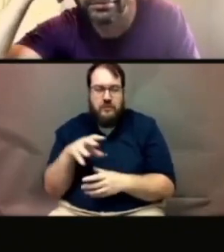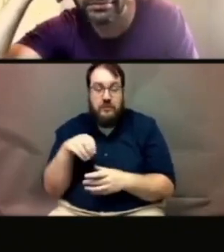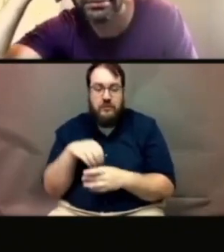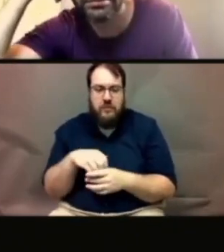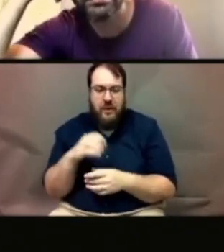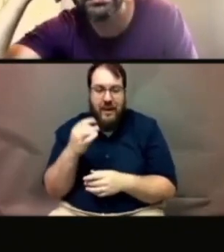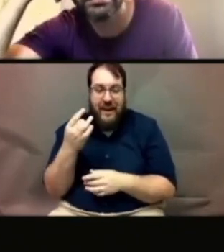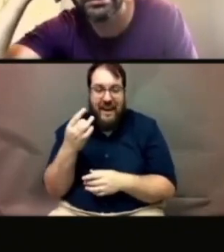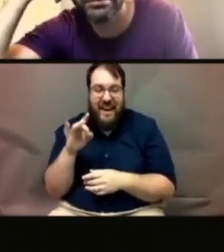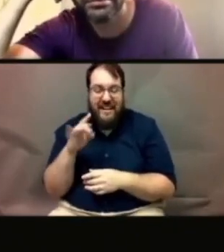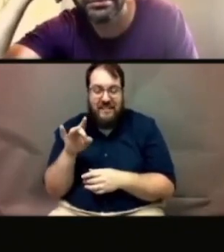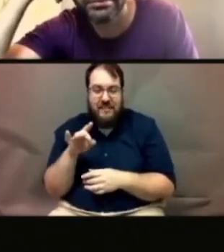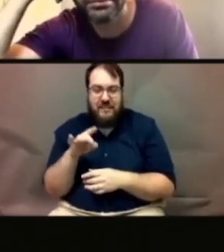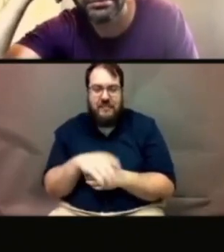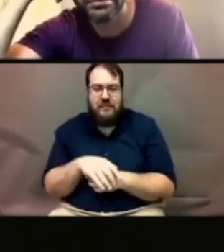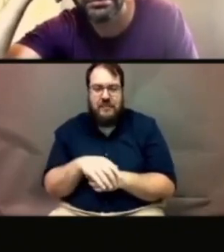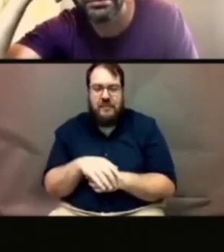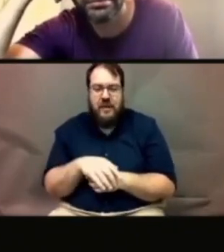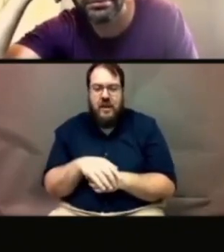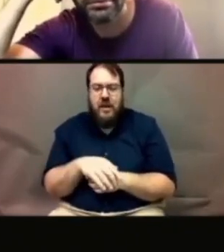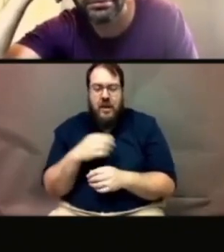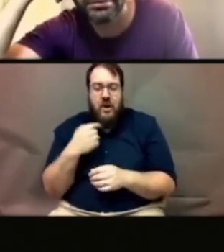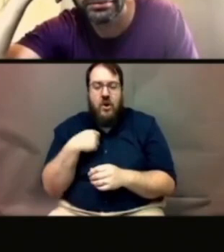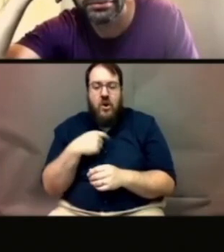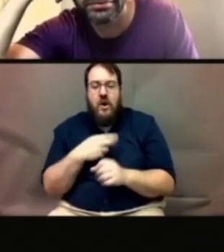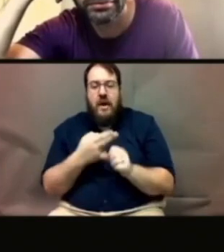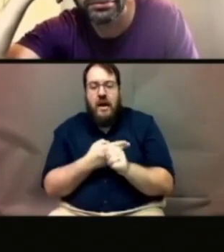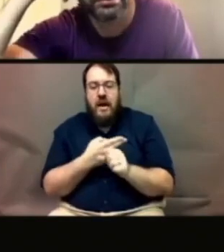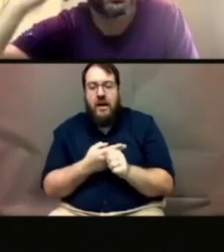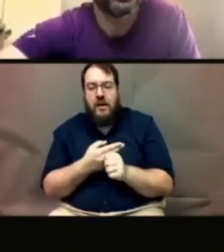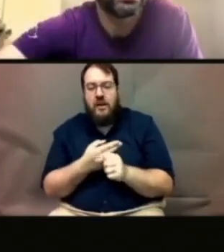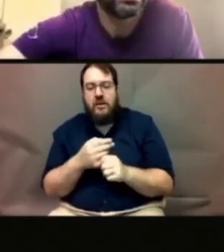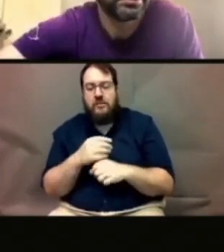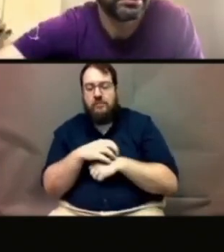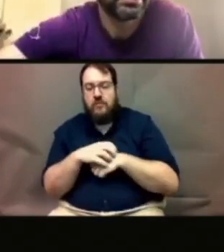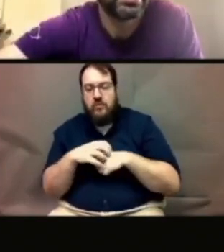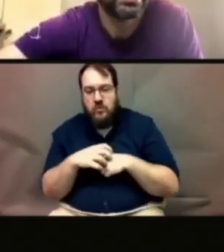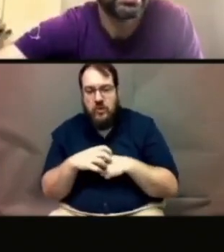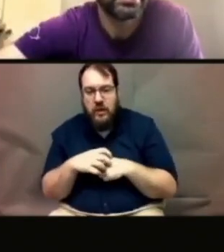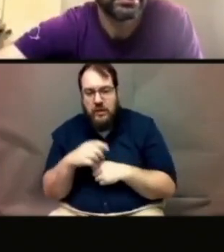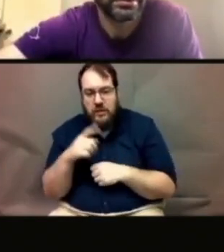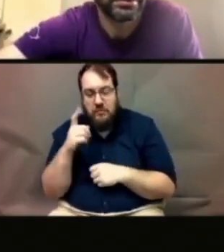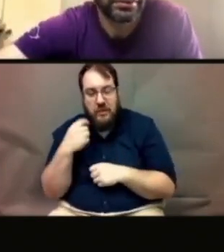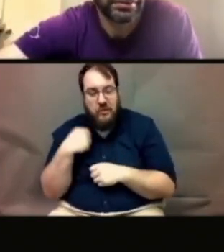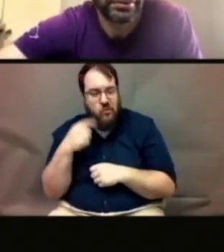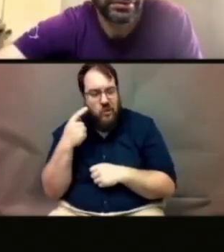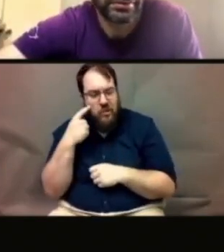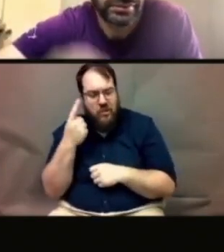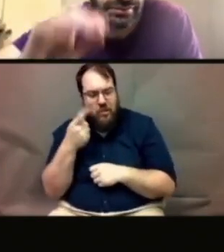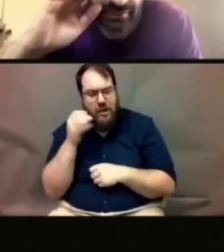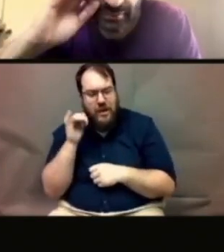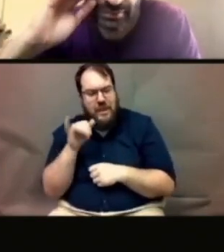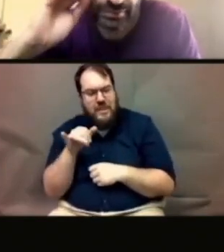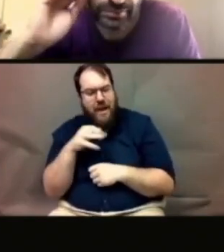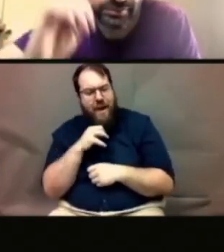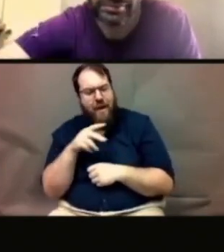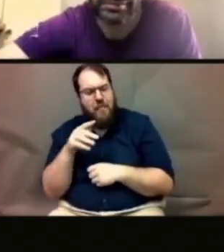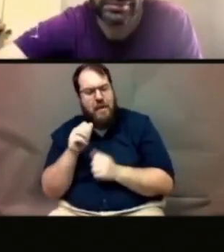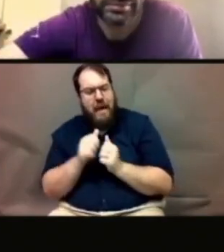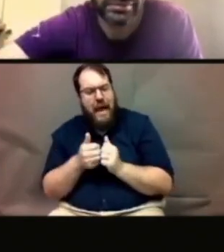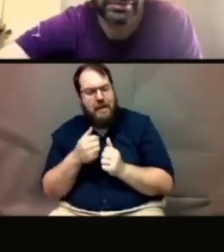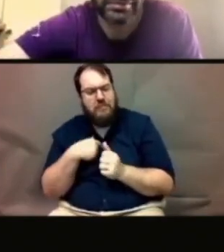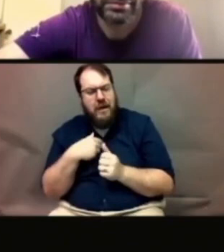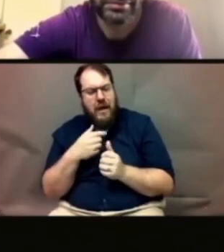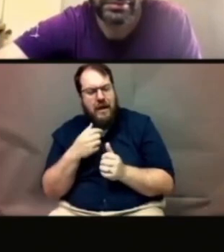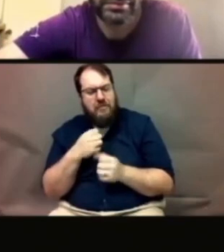me, this is again where we can start coding all these things in Scratch, because we're looking at like, oh, here's a cool app. Now, how can I make that